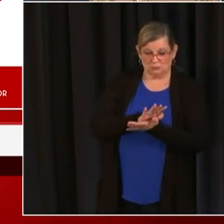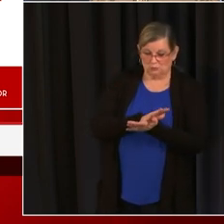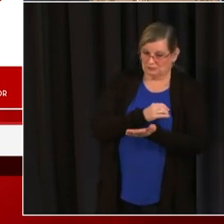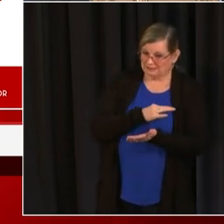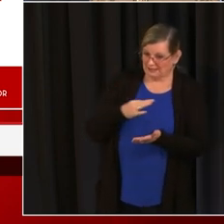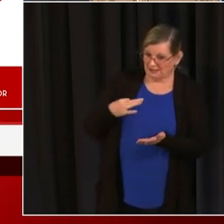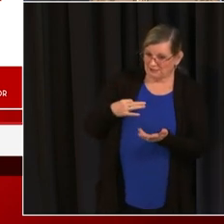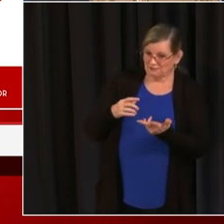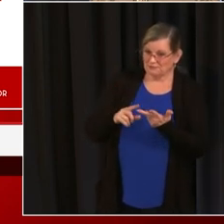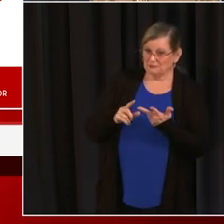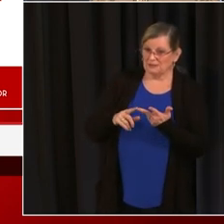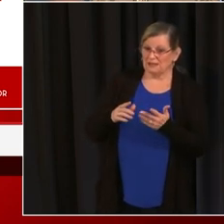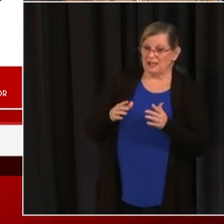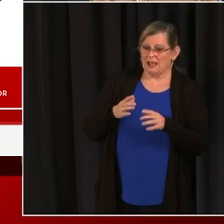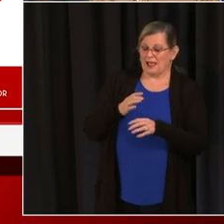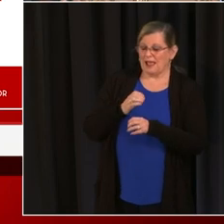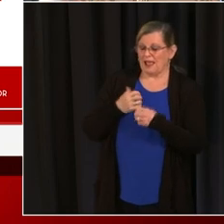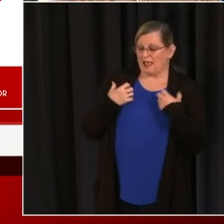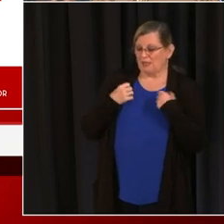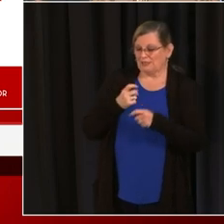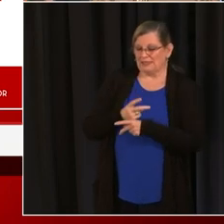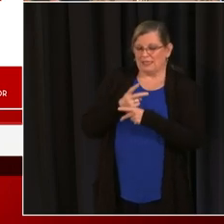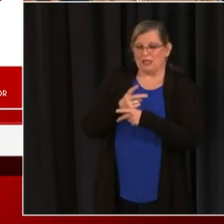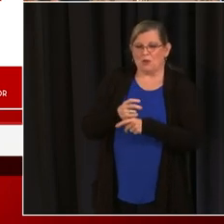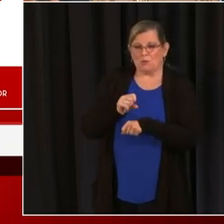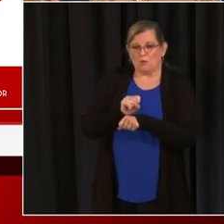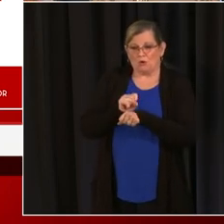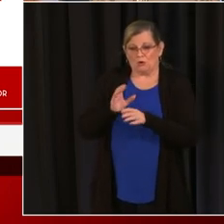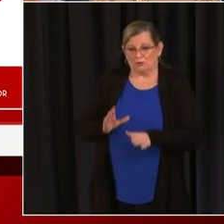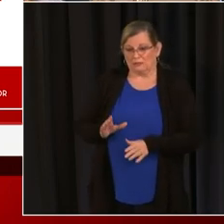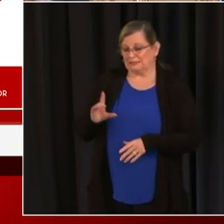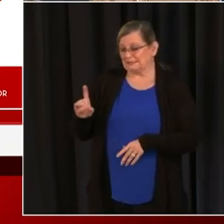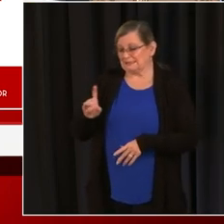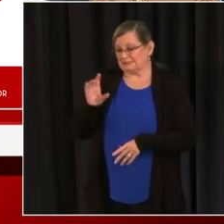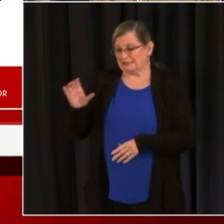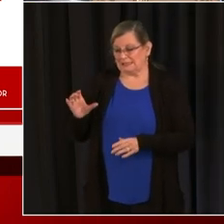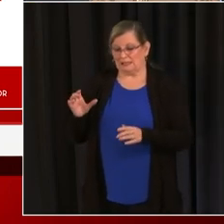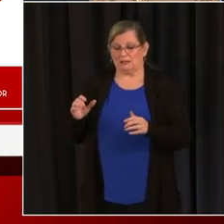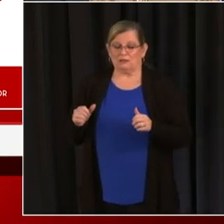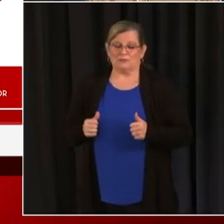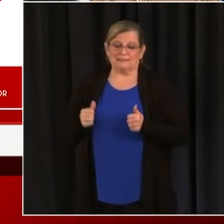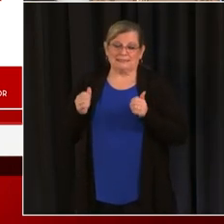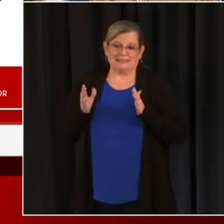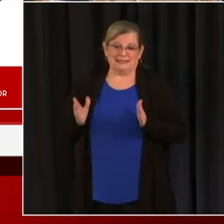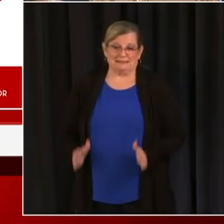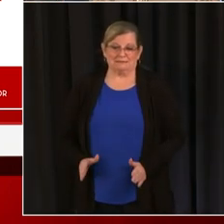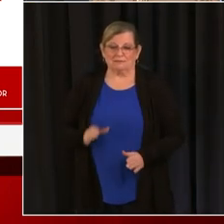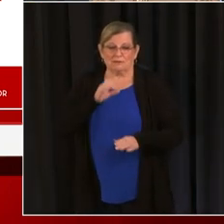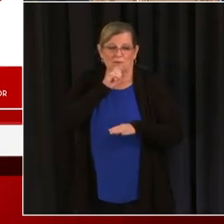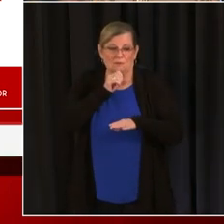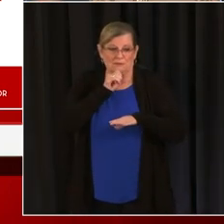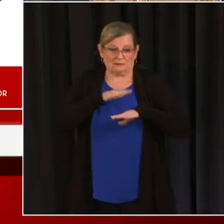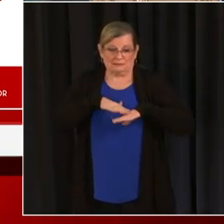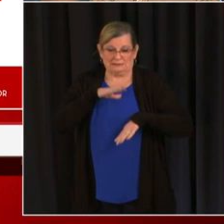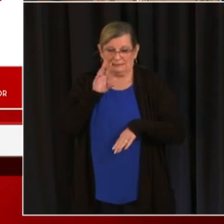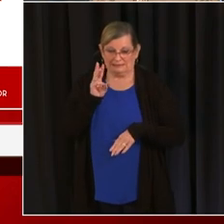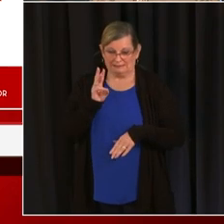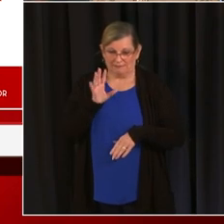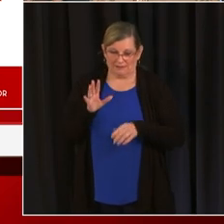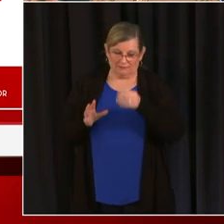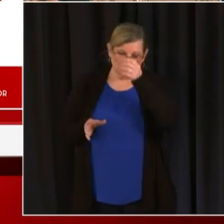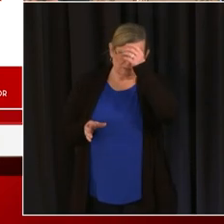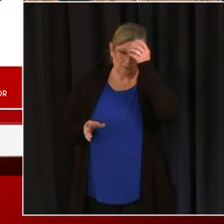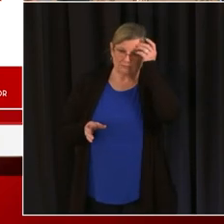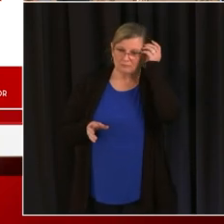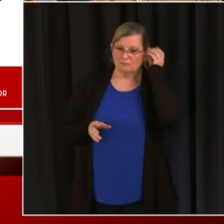care workers, healthcare workers, and DC residents over the age of 65.